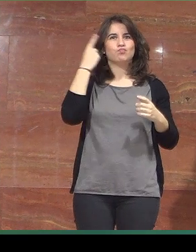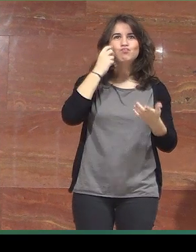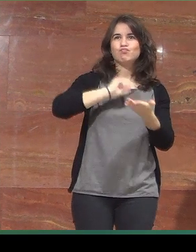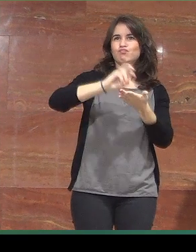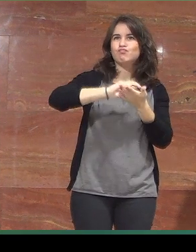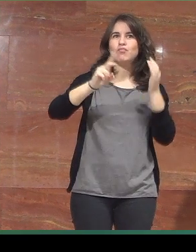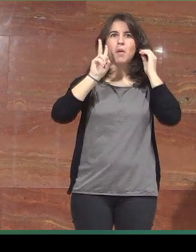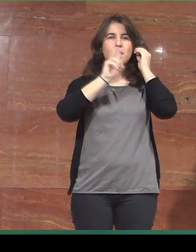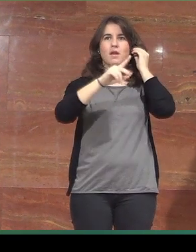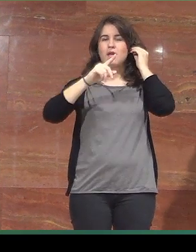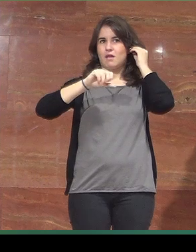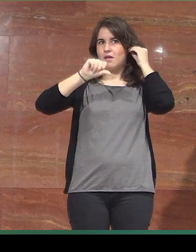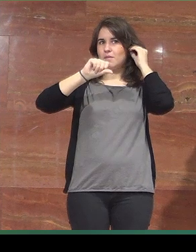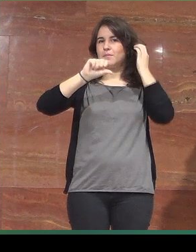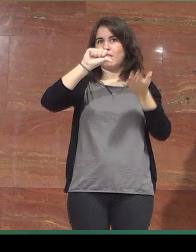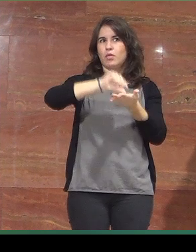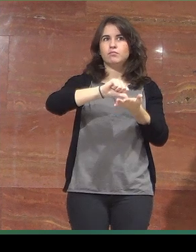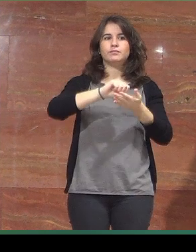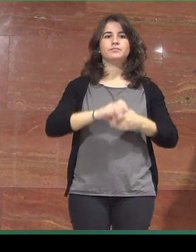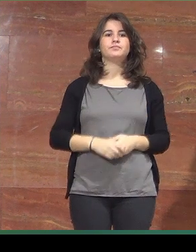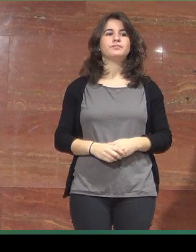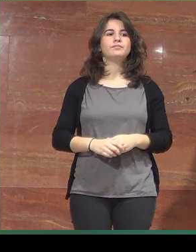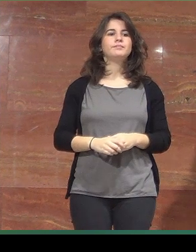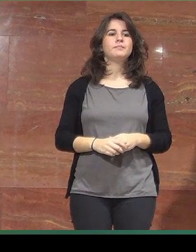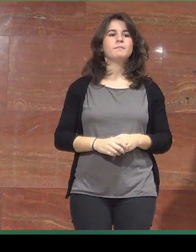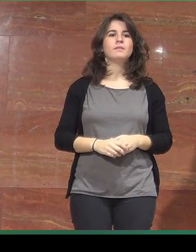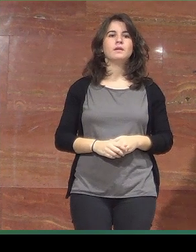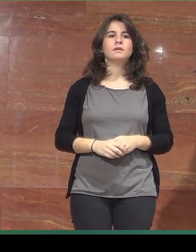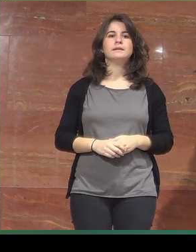It also generated a 16% saving in journey times.